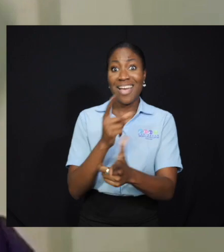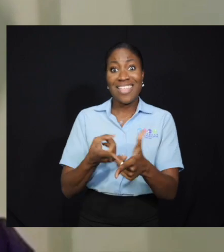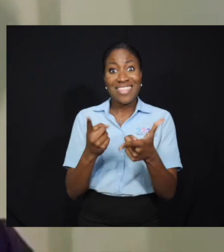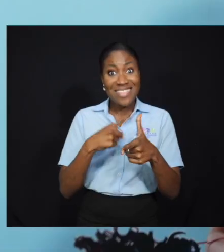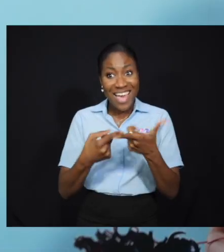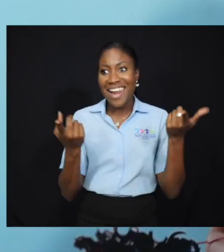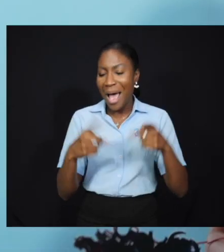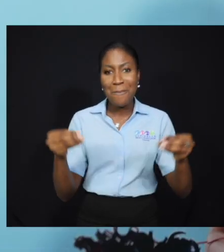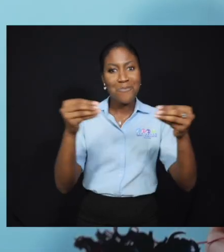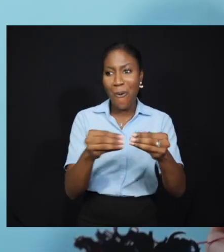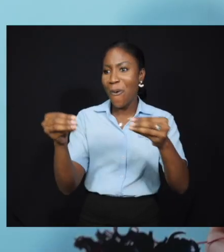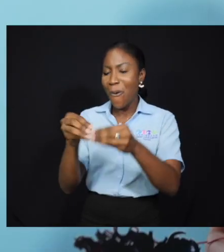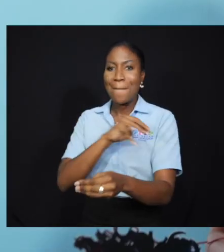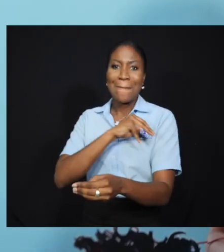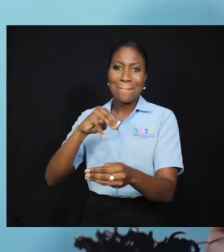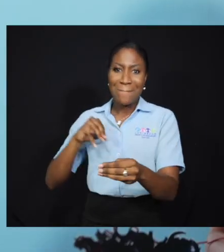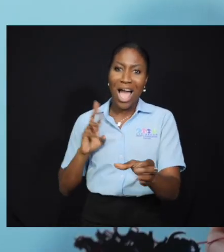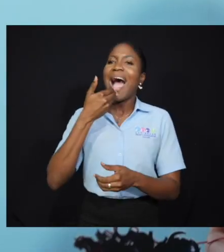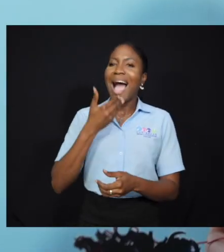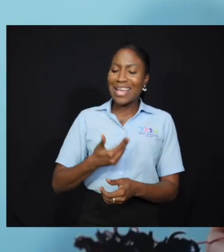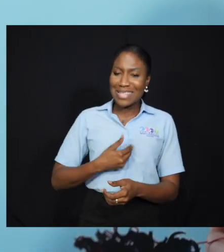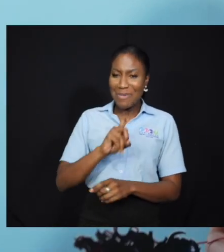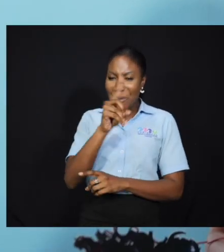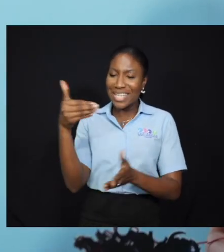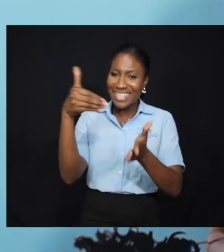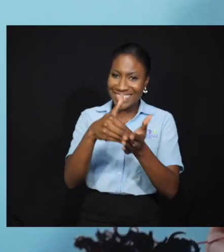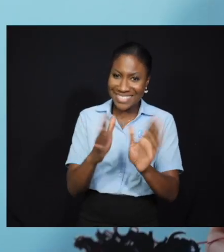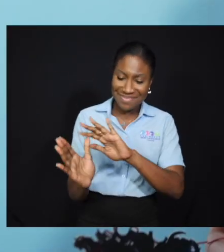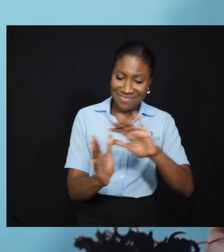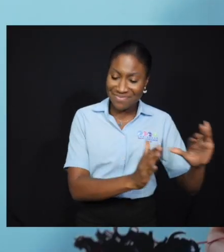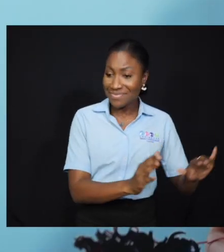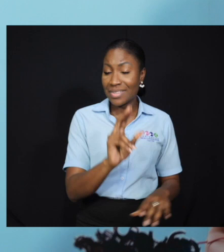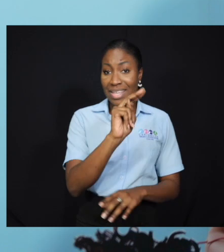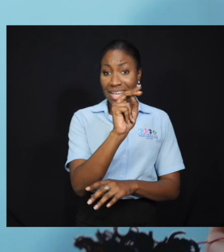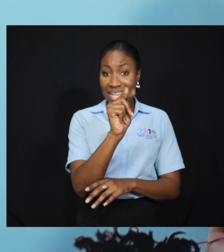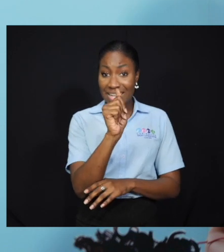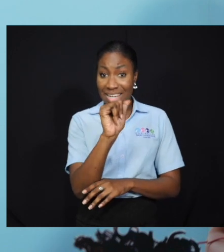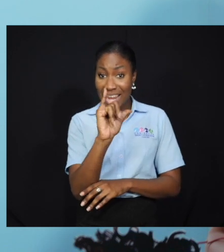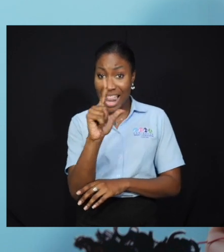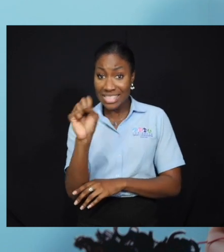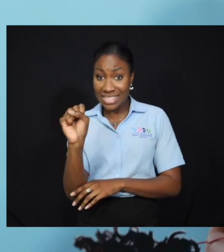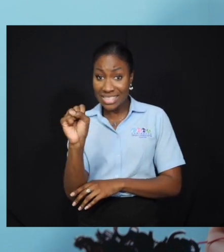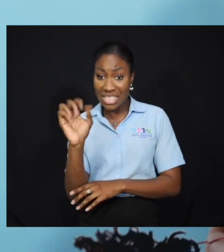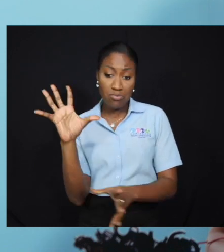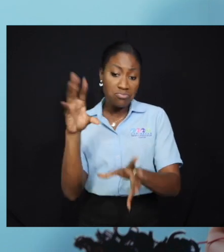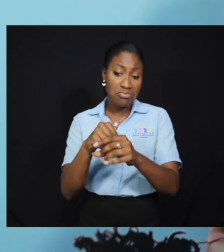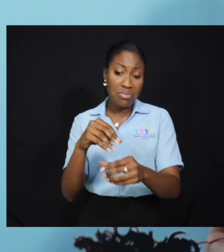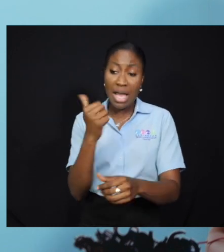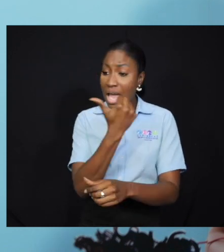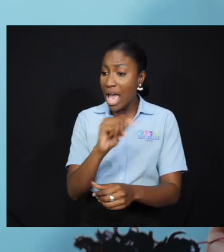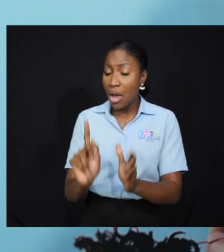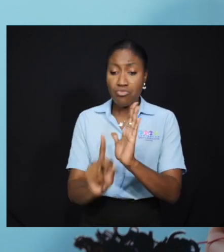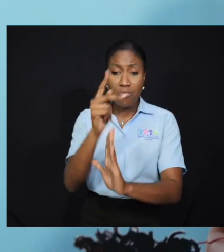membership also. In terms of support, is NALIS doing anything to keep